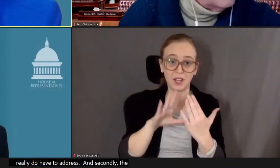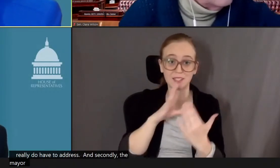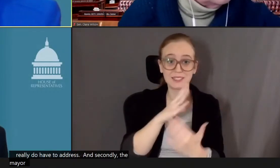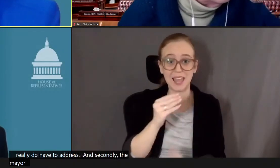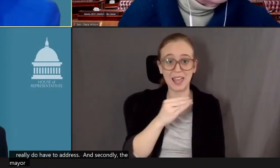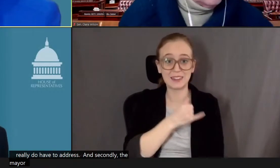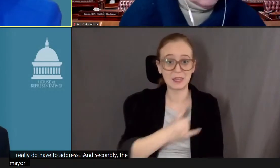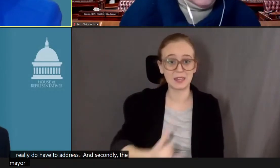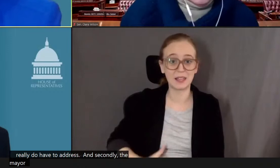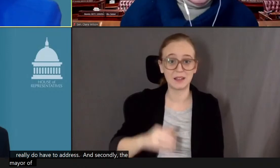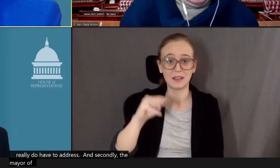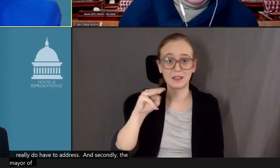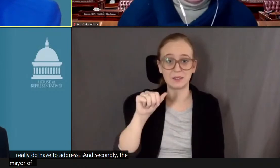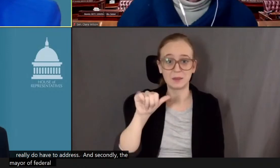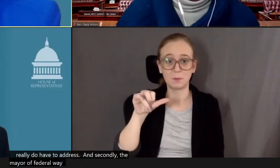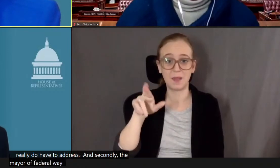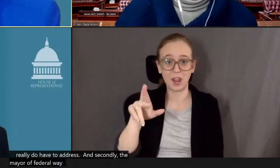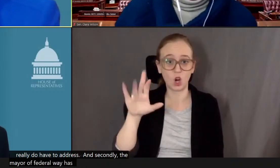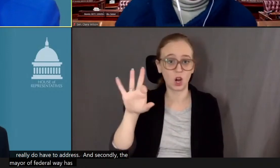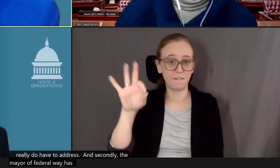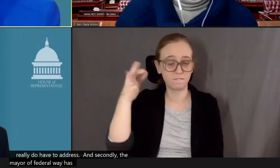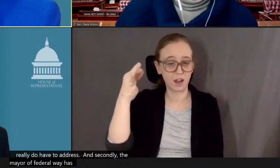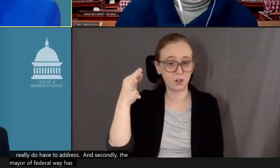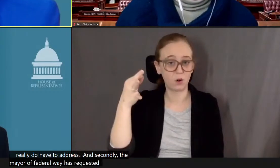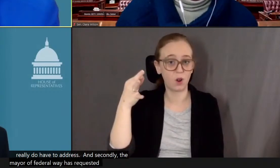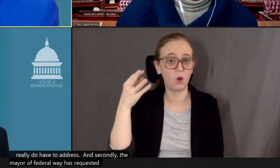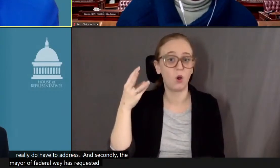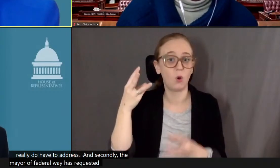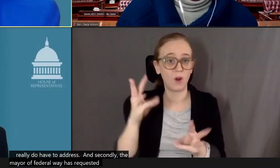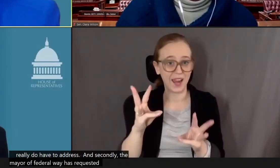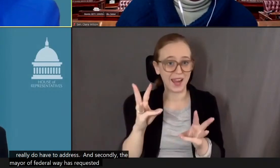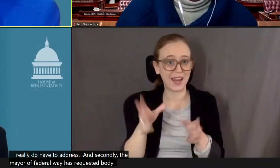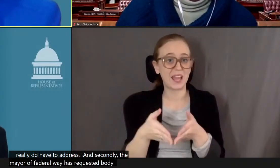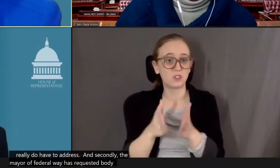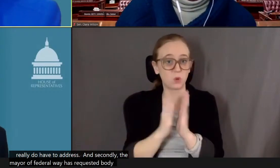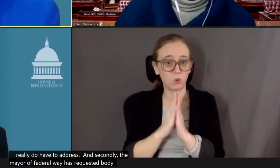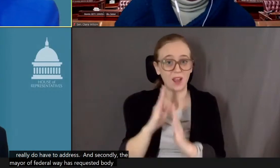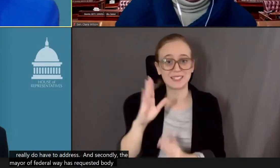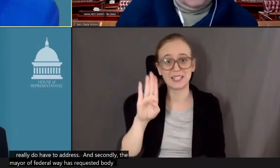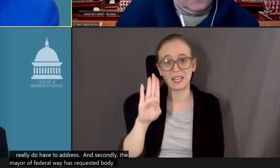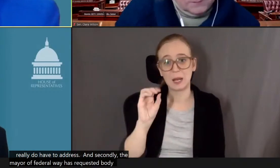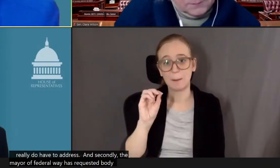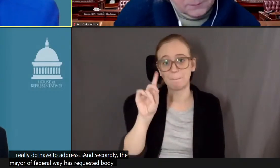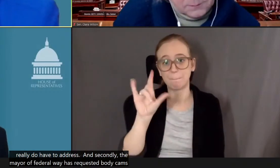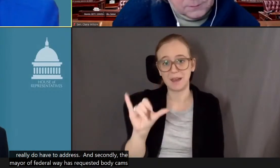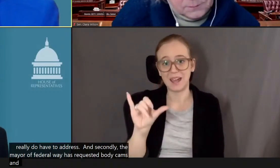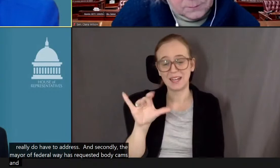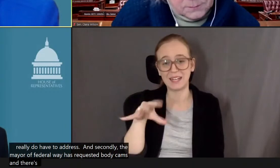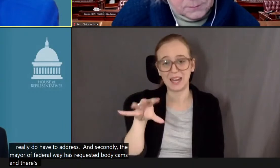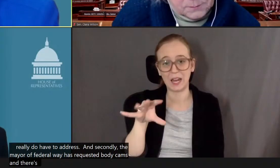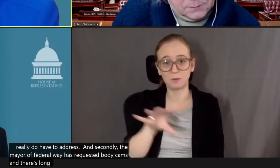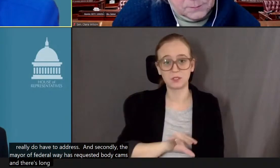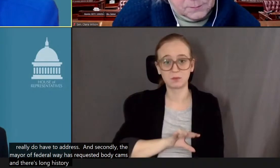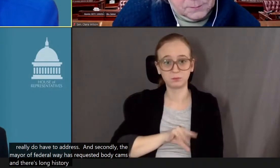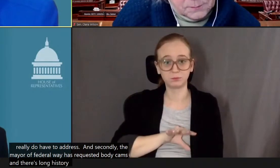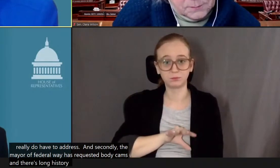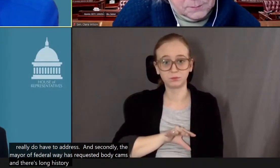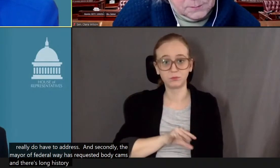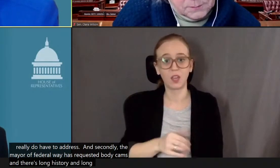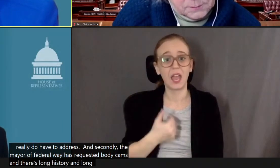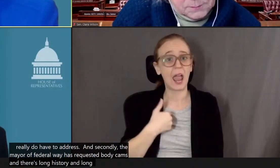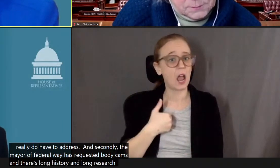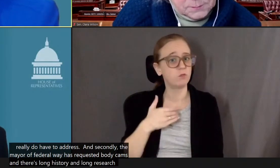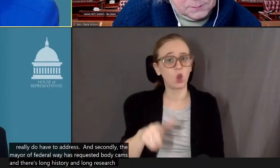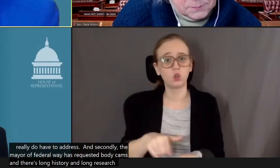has requested body cams. And there's long history and long research that shows